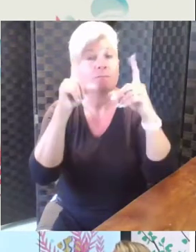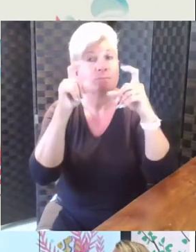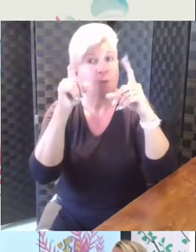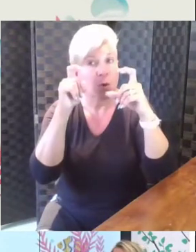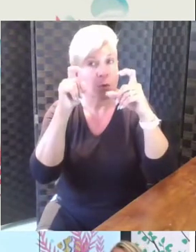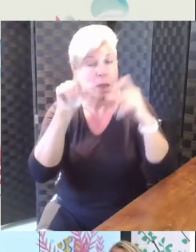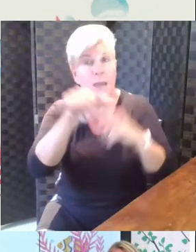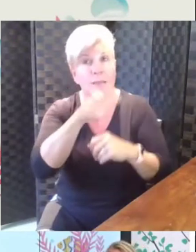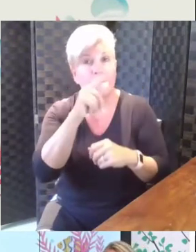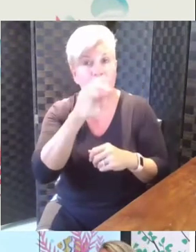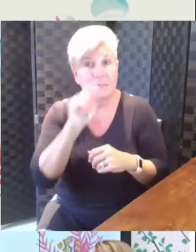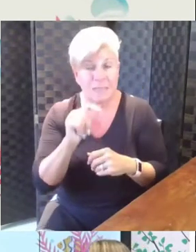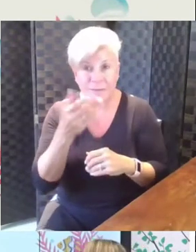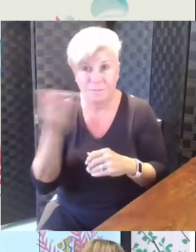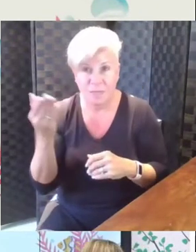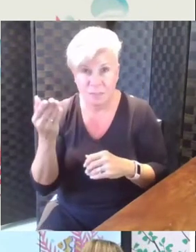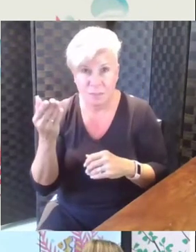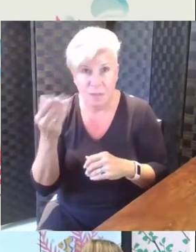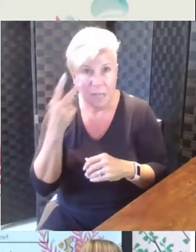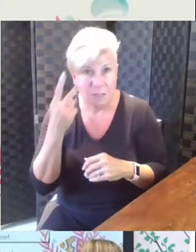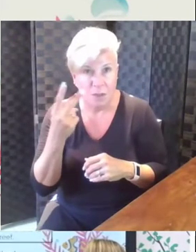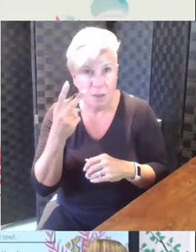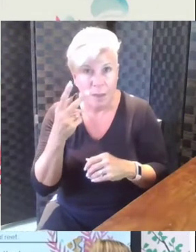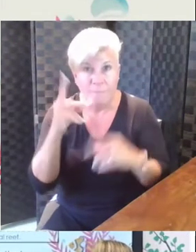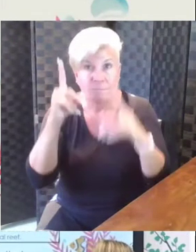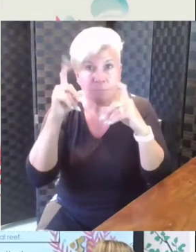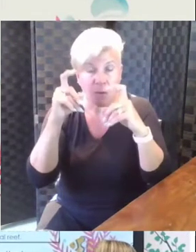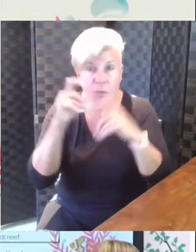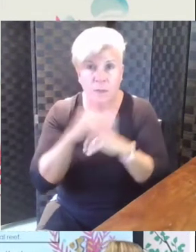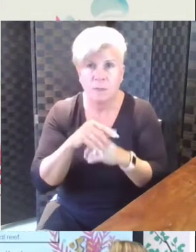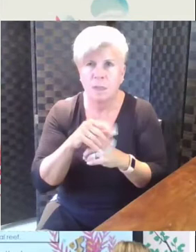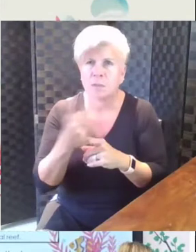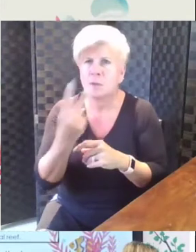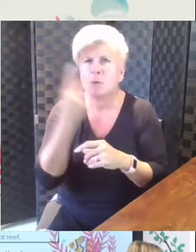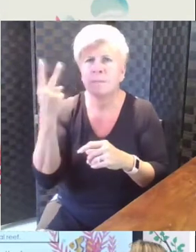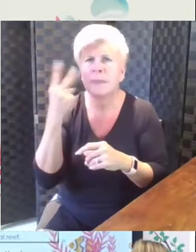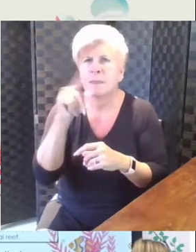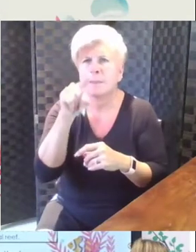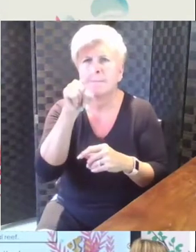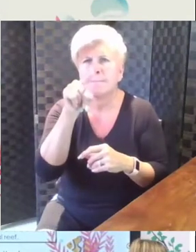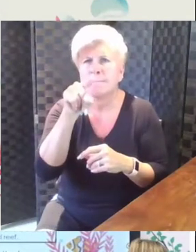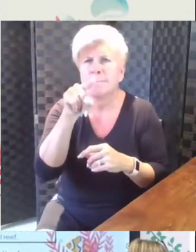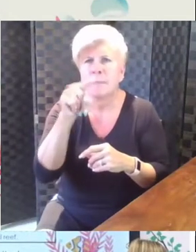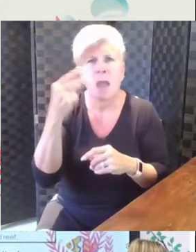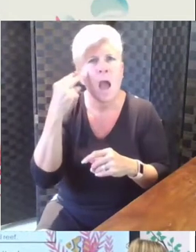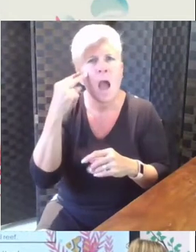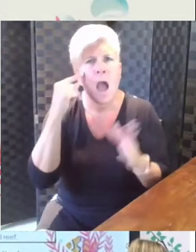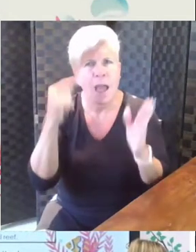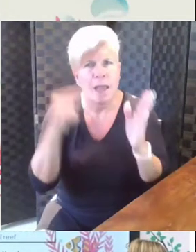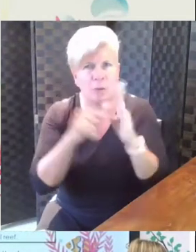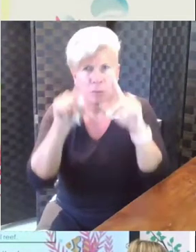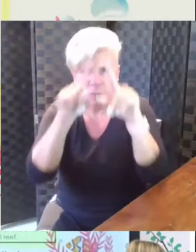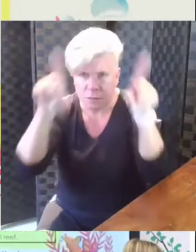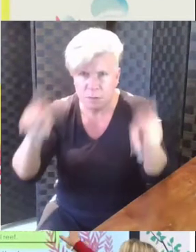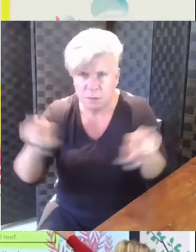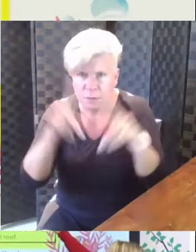noticed. Photographs. So let's look back here in the text. I noticed